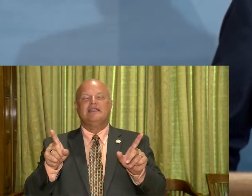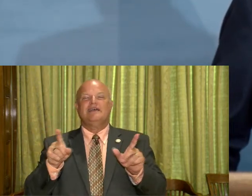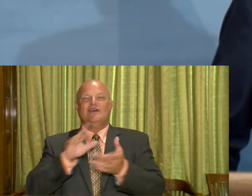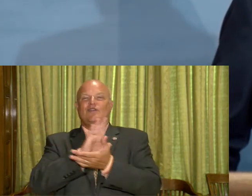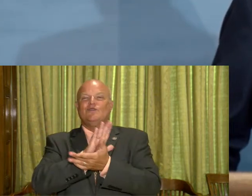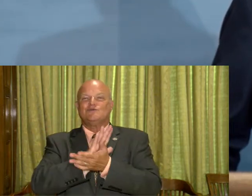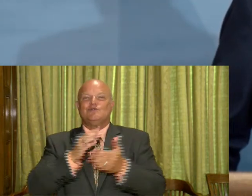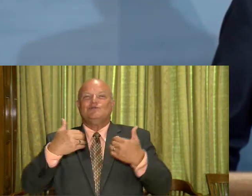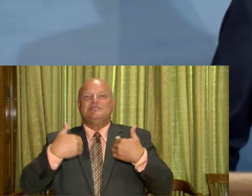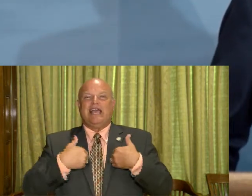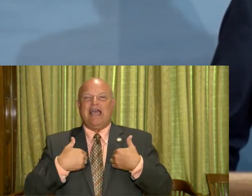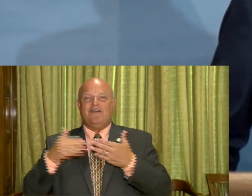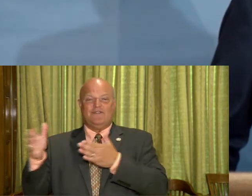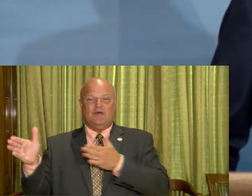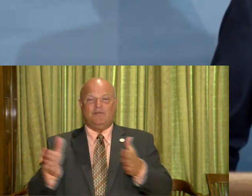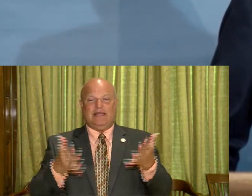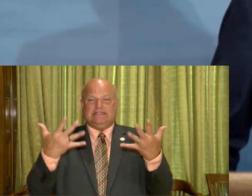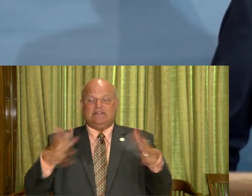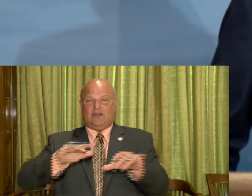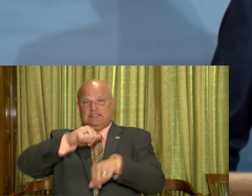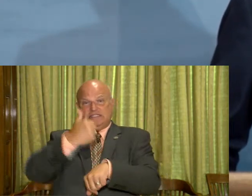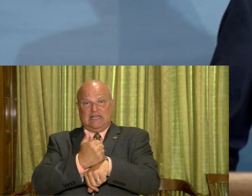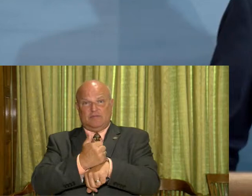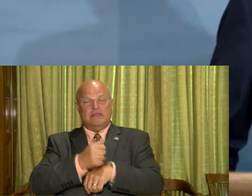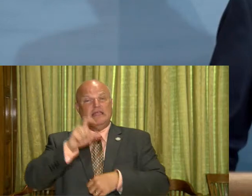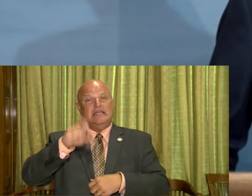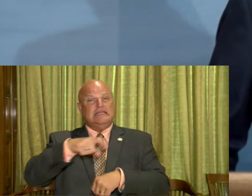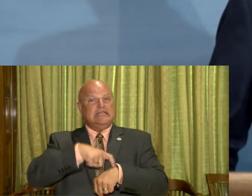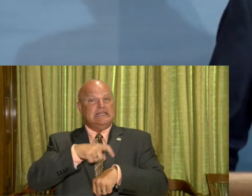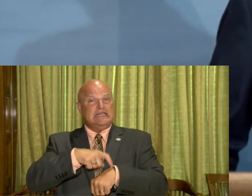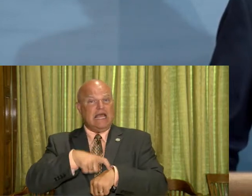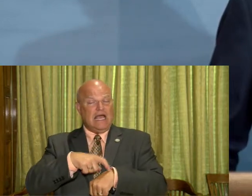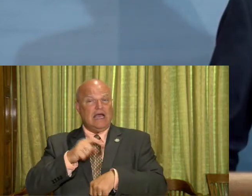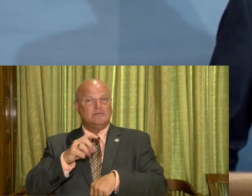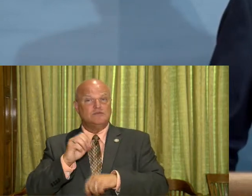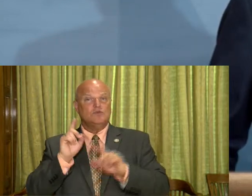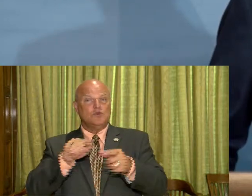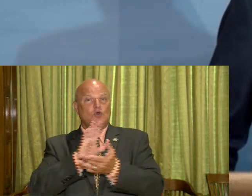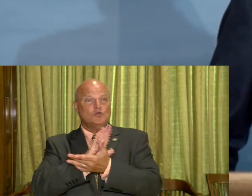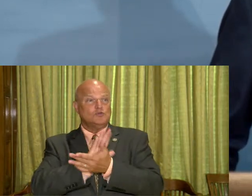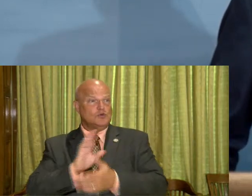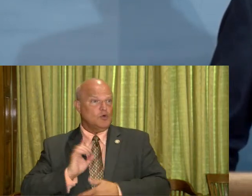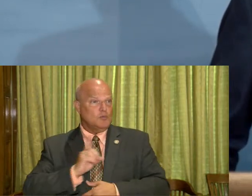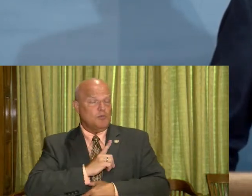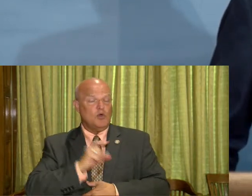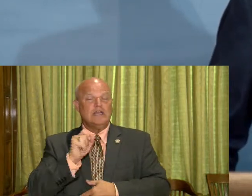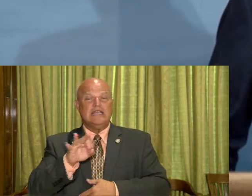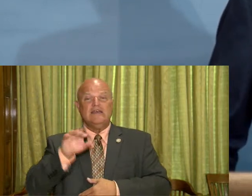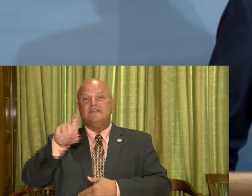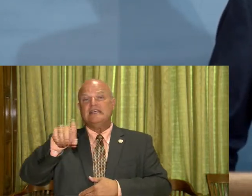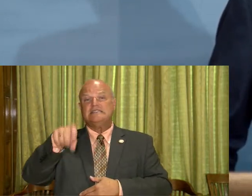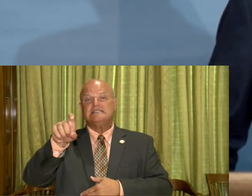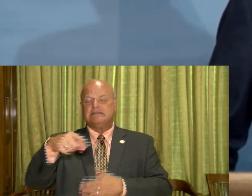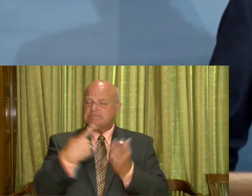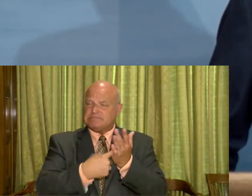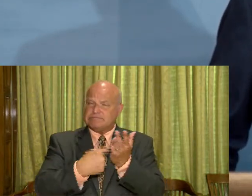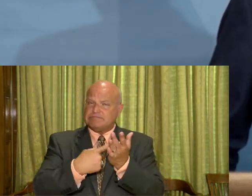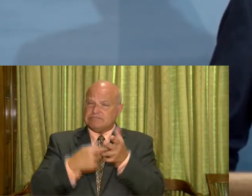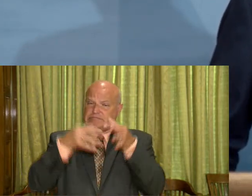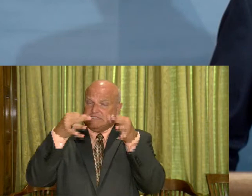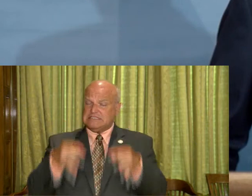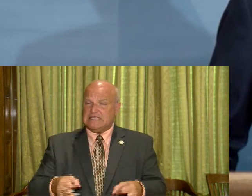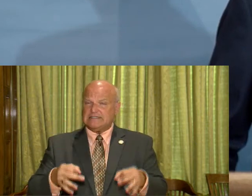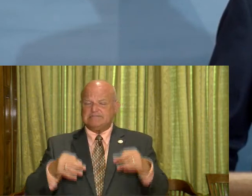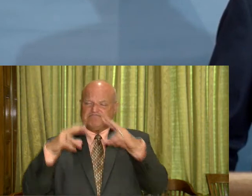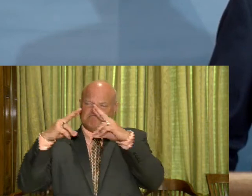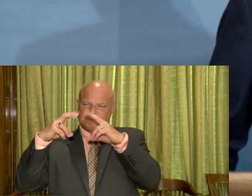in place for this year. They need time to be able to go to the school board if necessary, to make their own